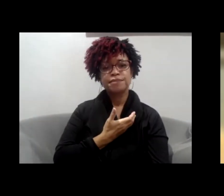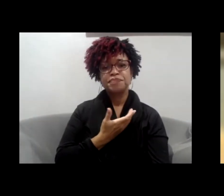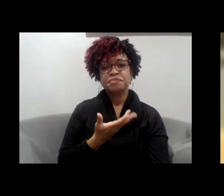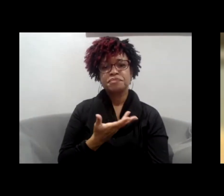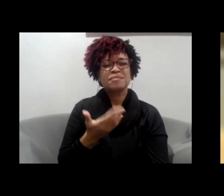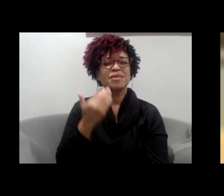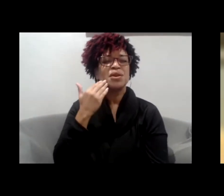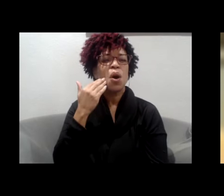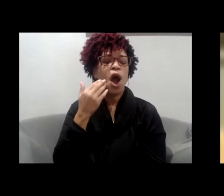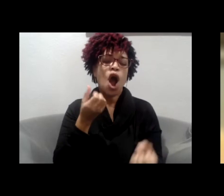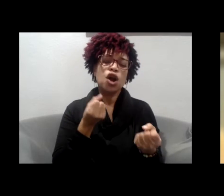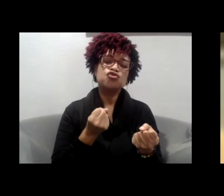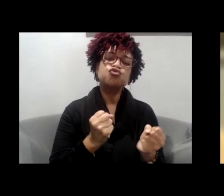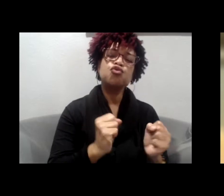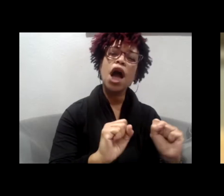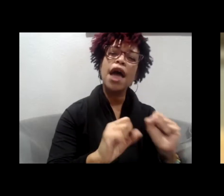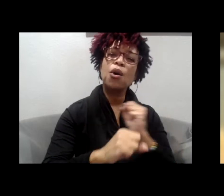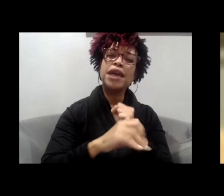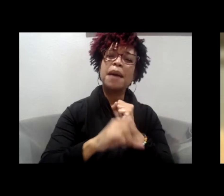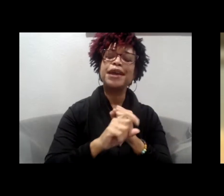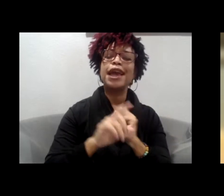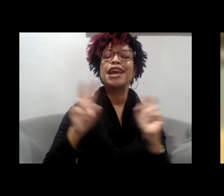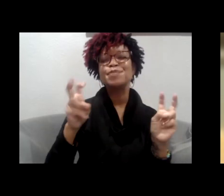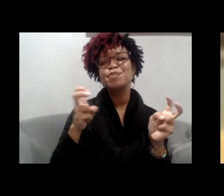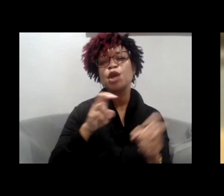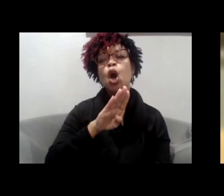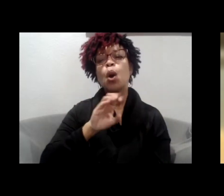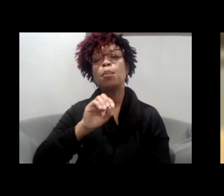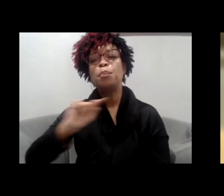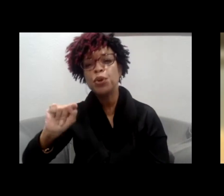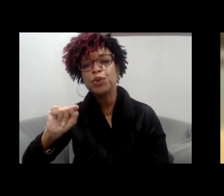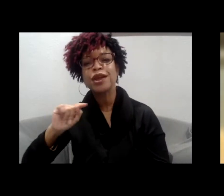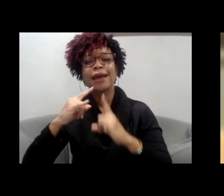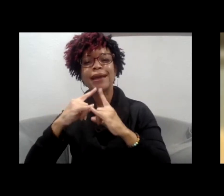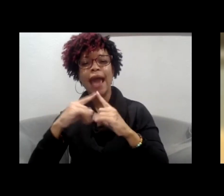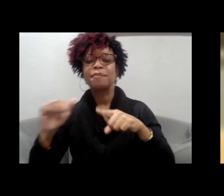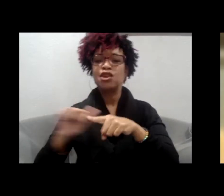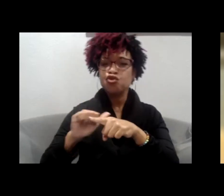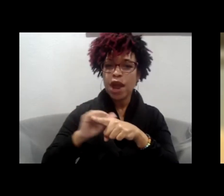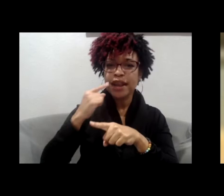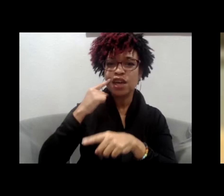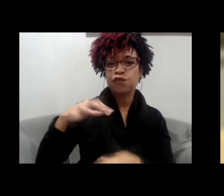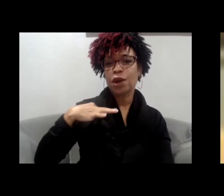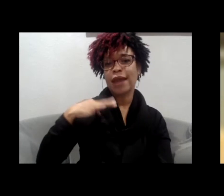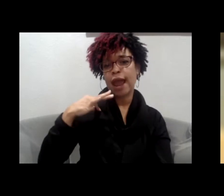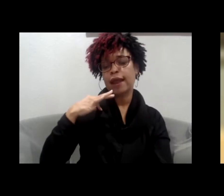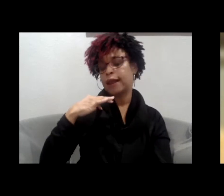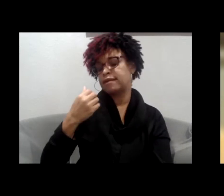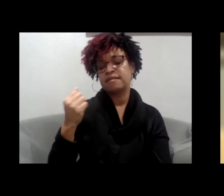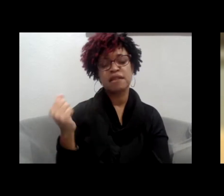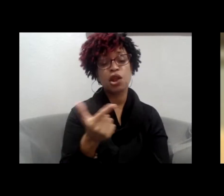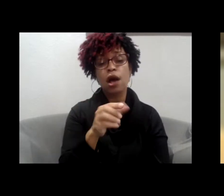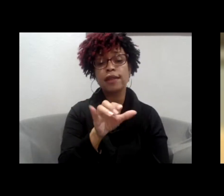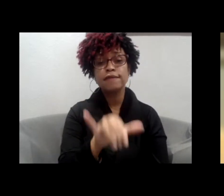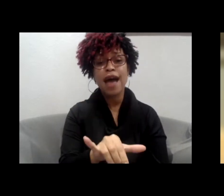of trial campaign boot camps that we want to do, trainings for candidates, all that kind of stuff. So I just wanted